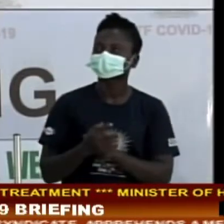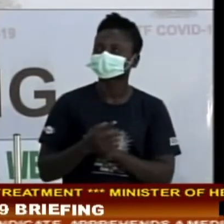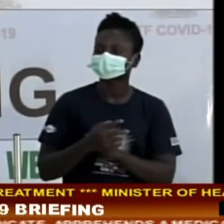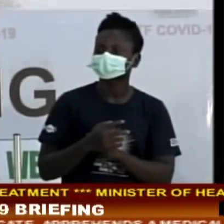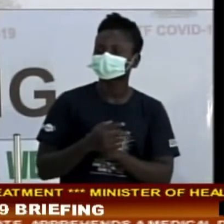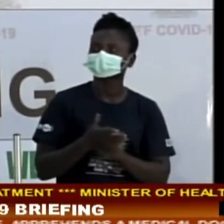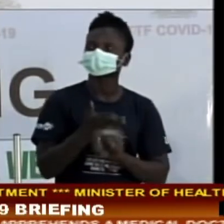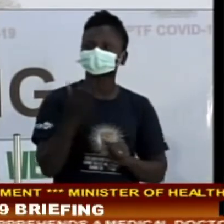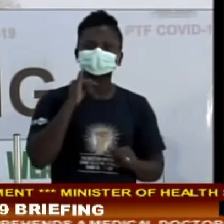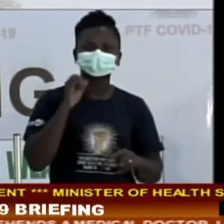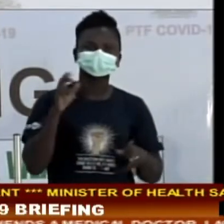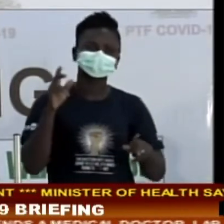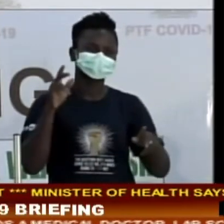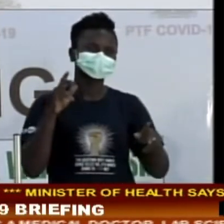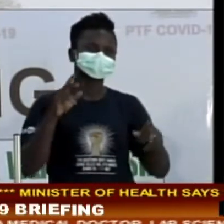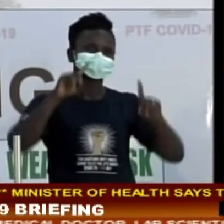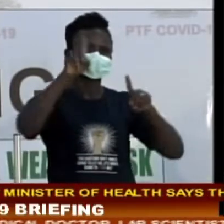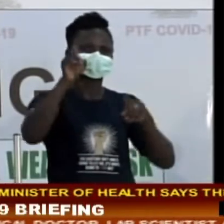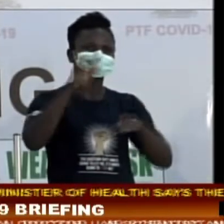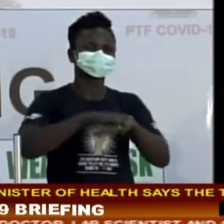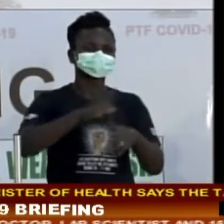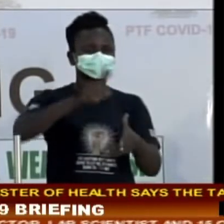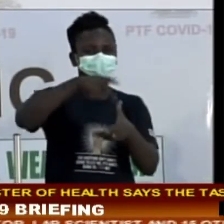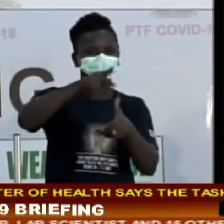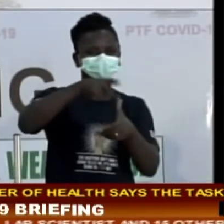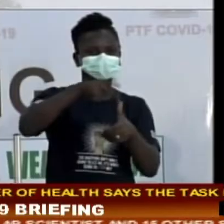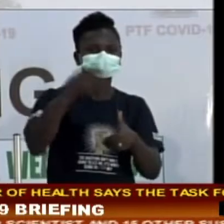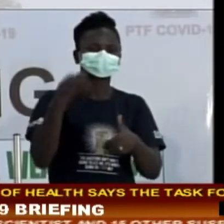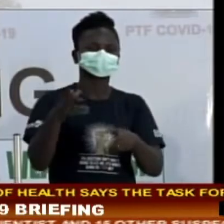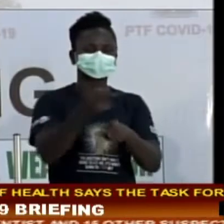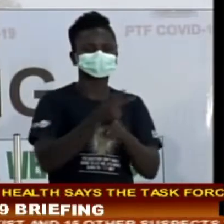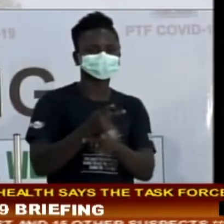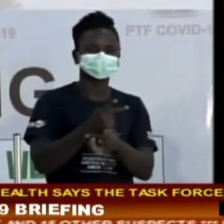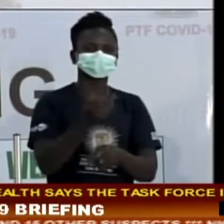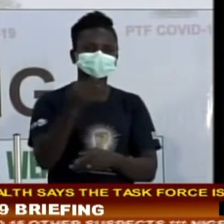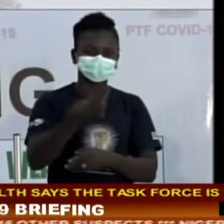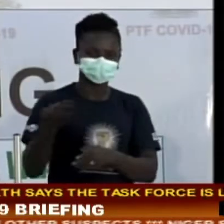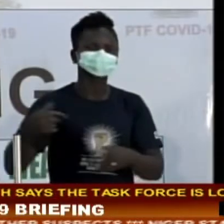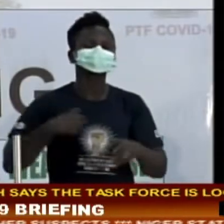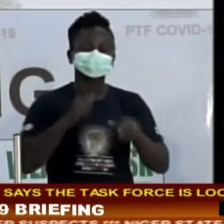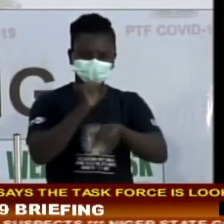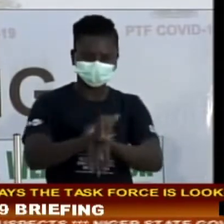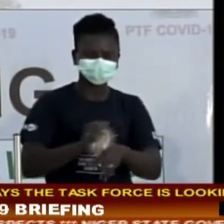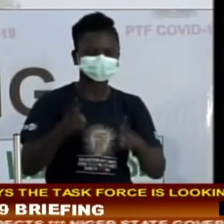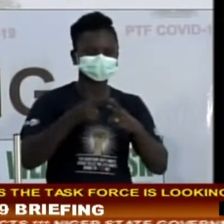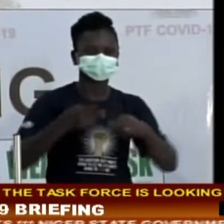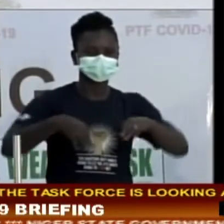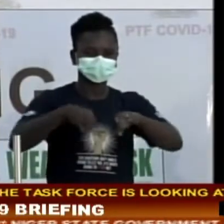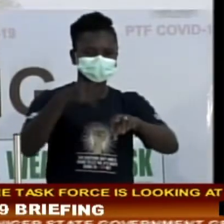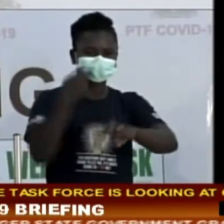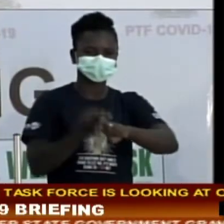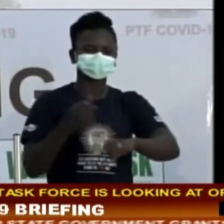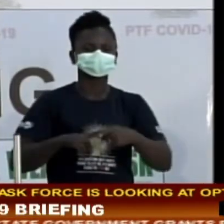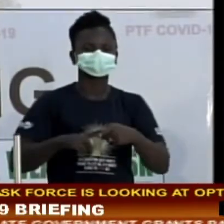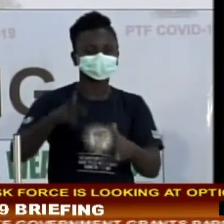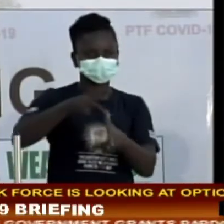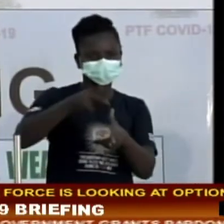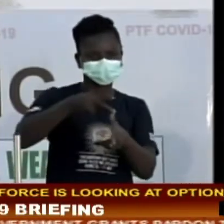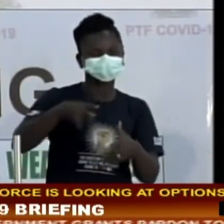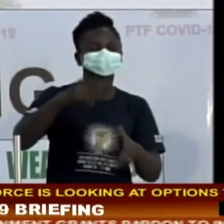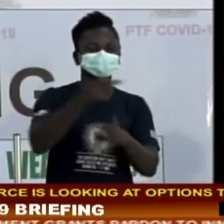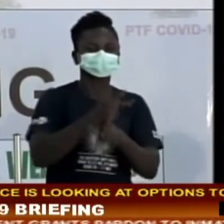a question on prioritization of care facilities yes we are working very hard to prioritize care facilities for those who need it the